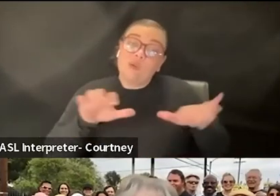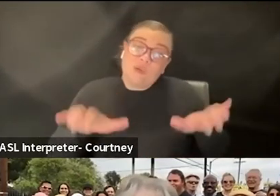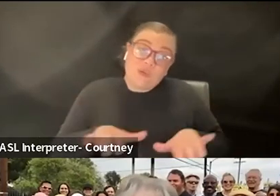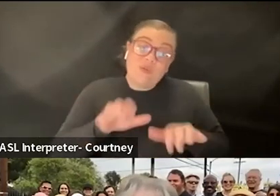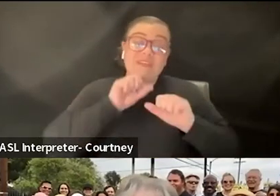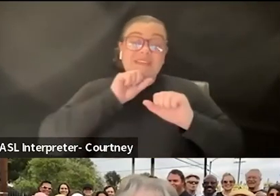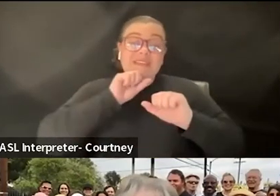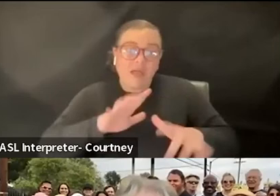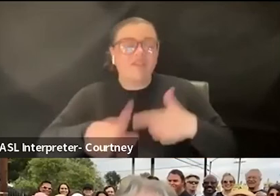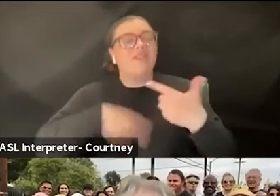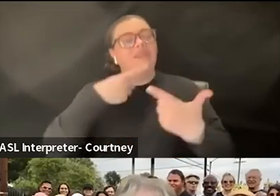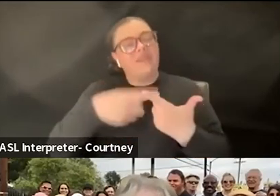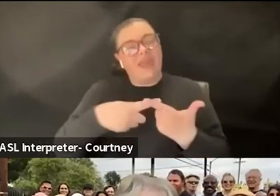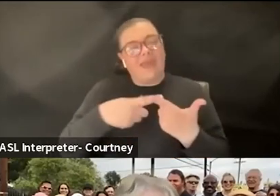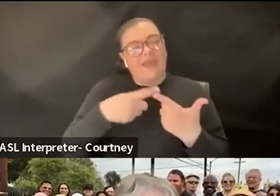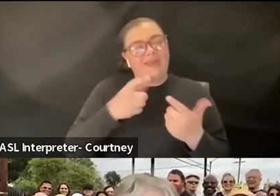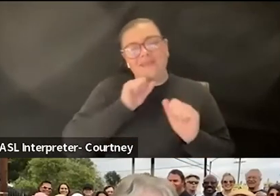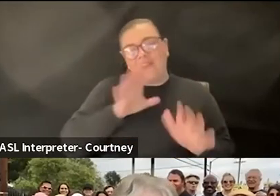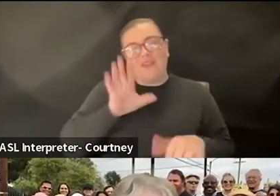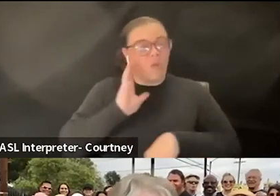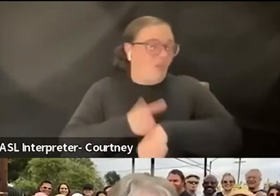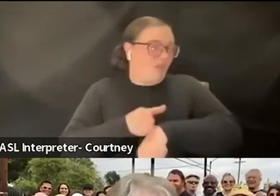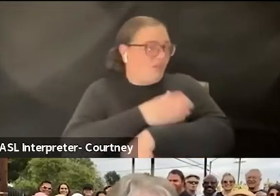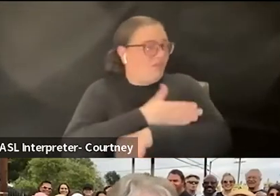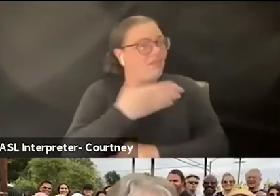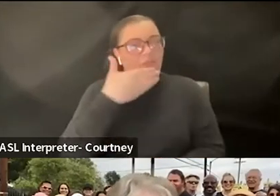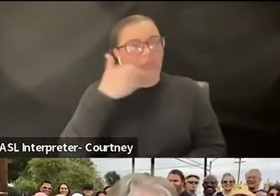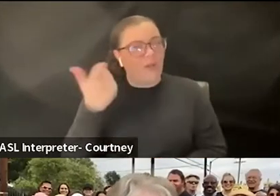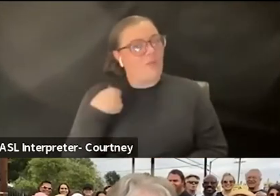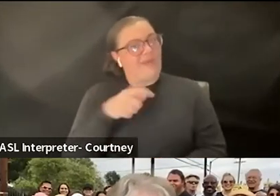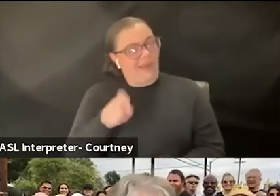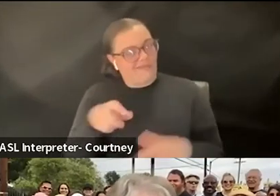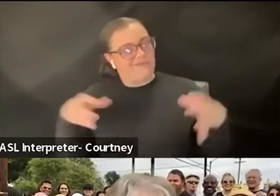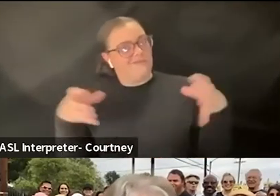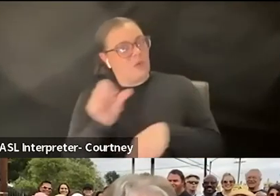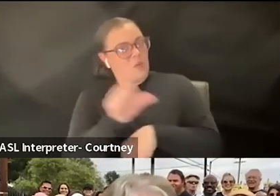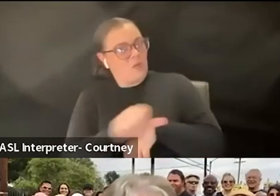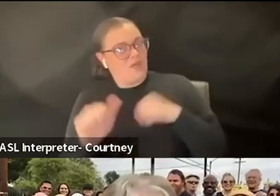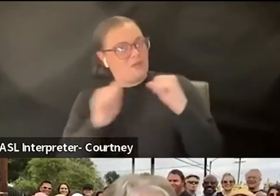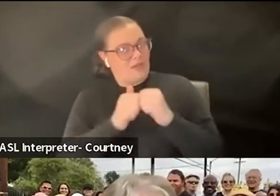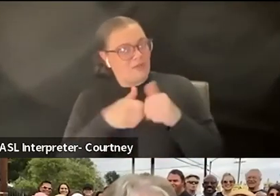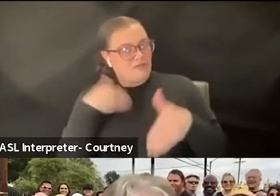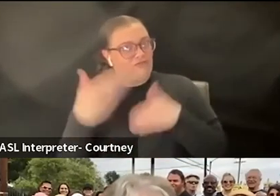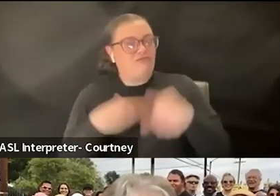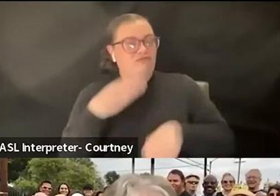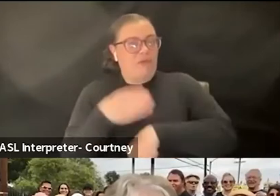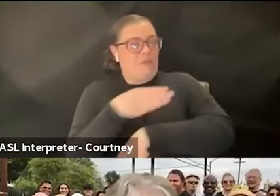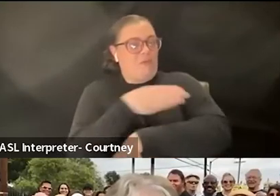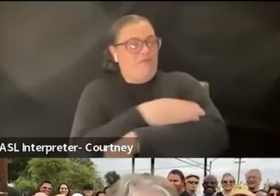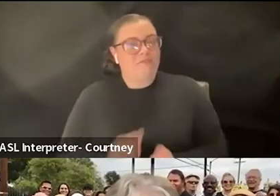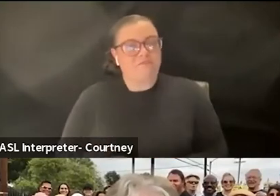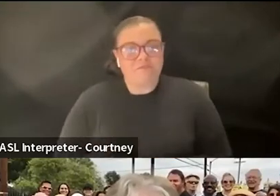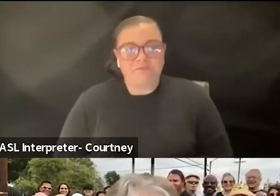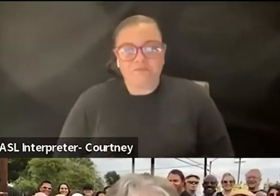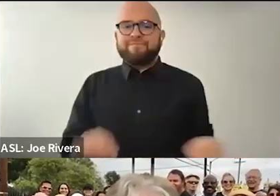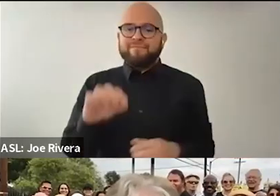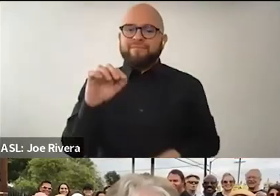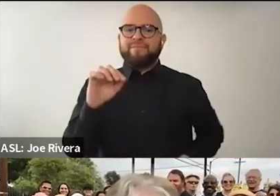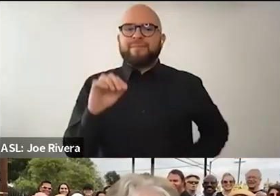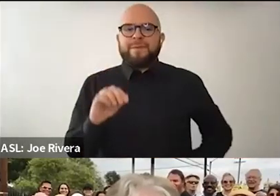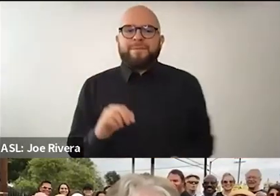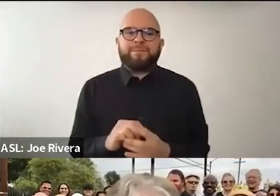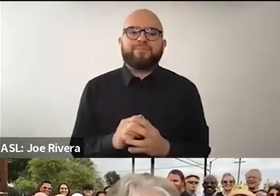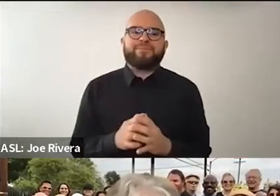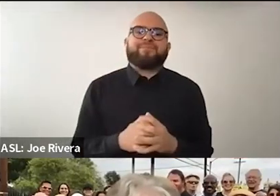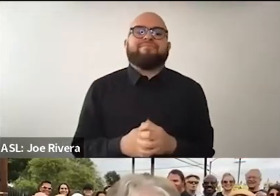we win anything. Yeah. I want to build on that. Jason, I'm curious to hear from you first.